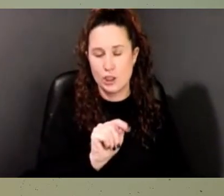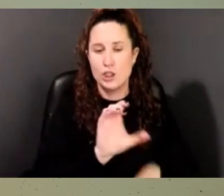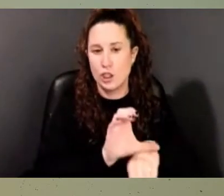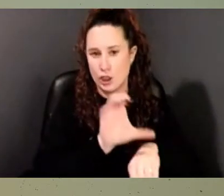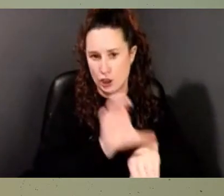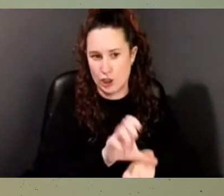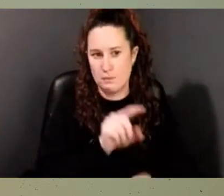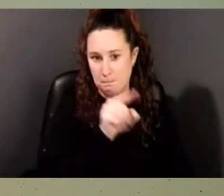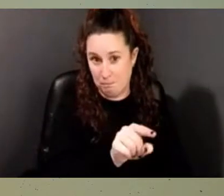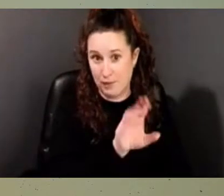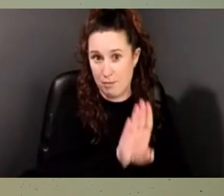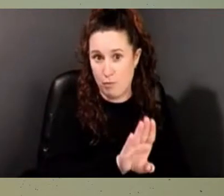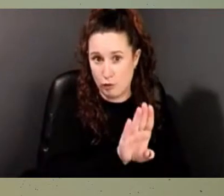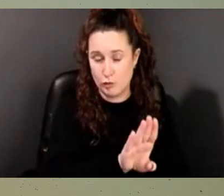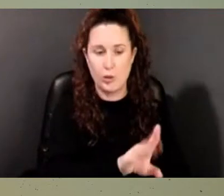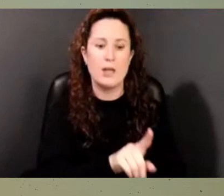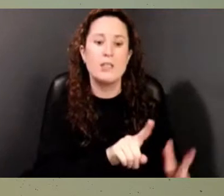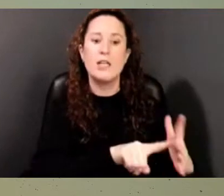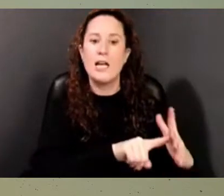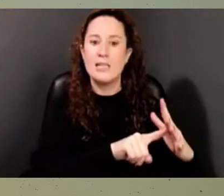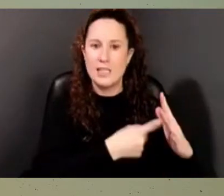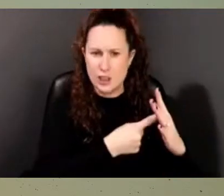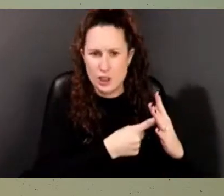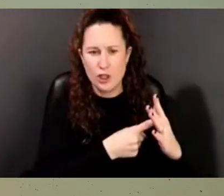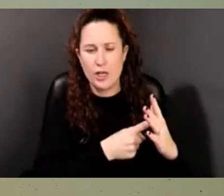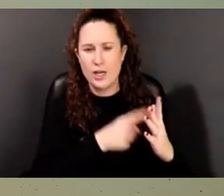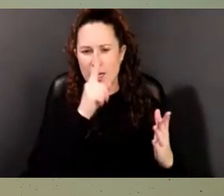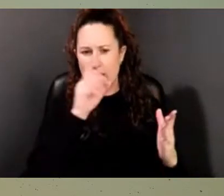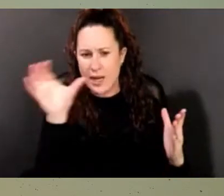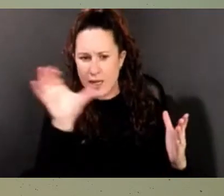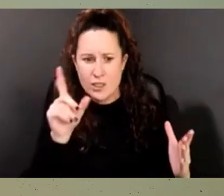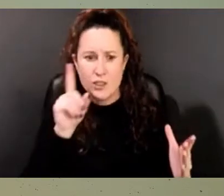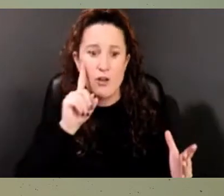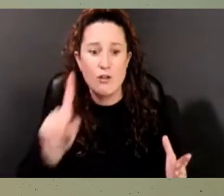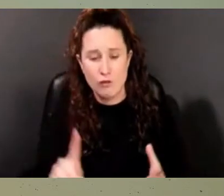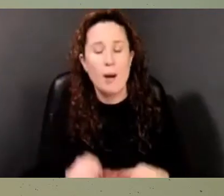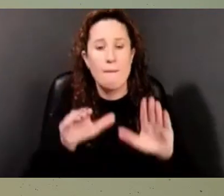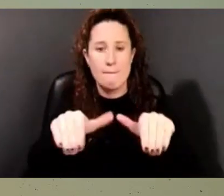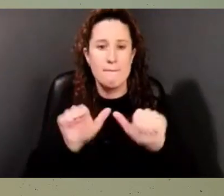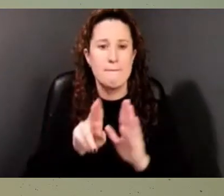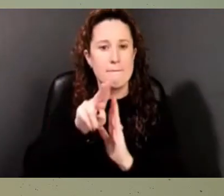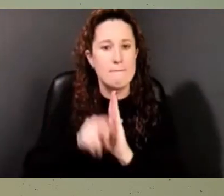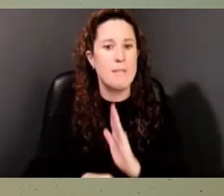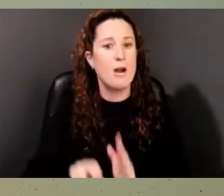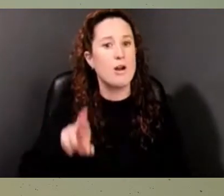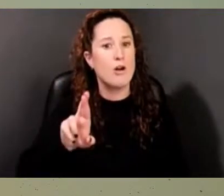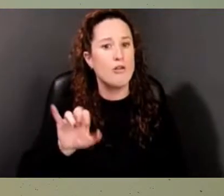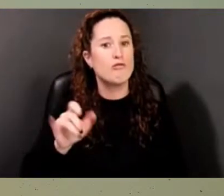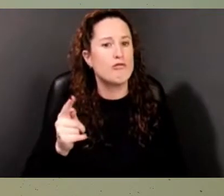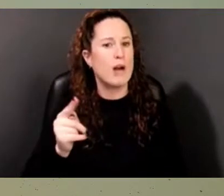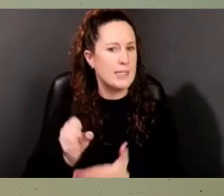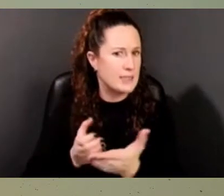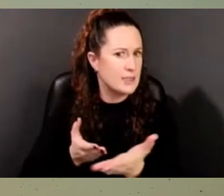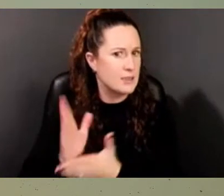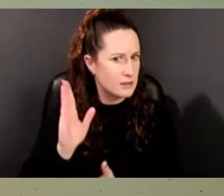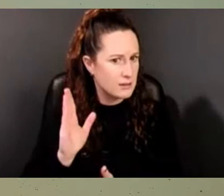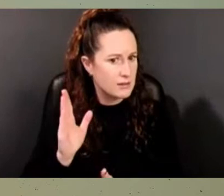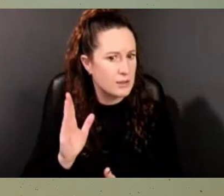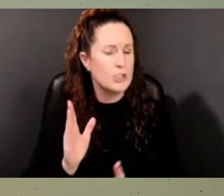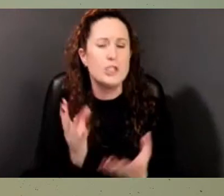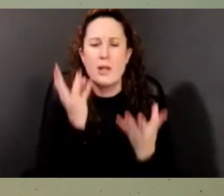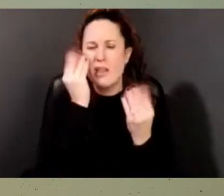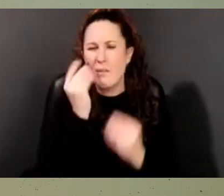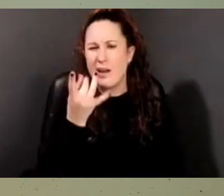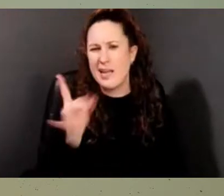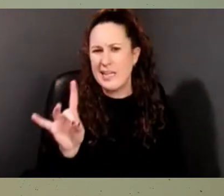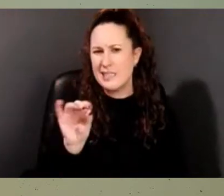them on a quest for burial rights, RIGHTS. So when you look at this burial ground from 1807